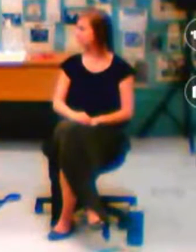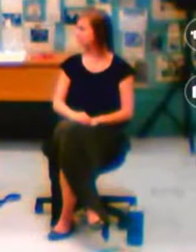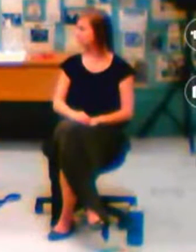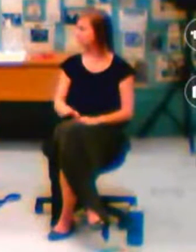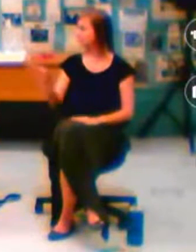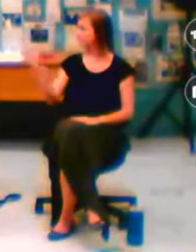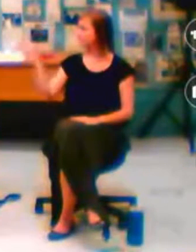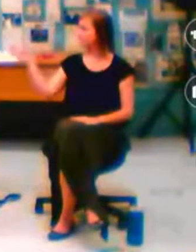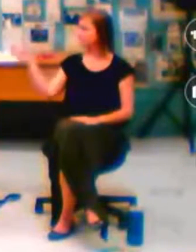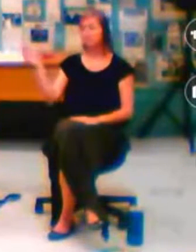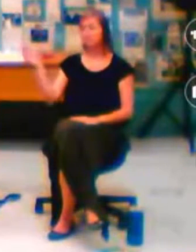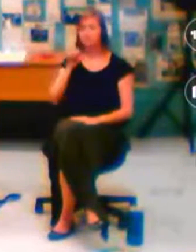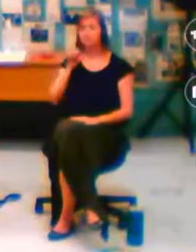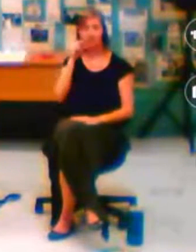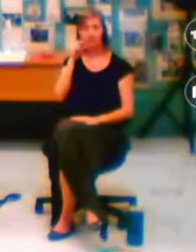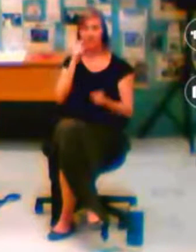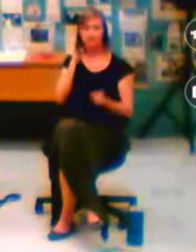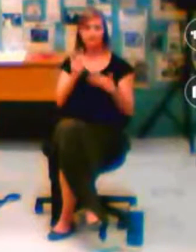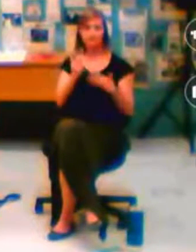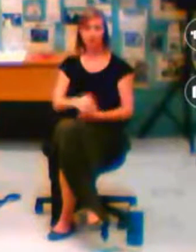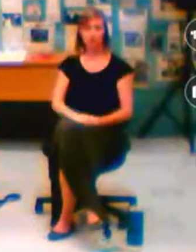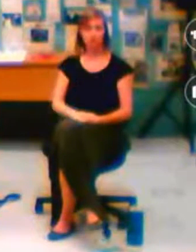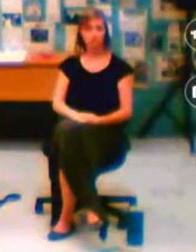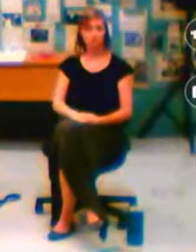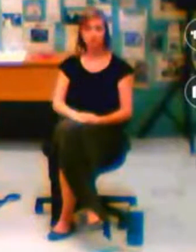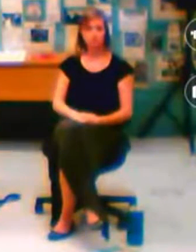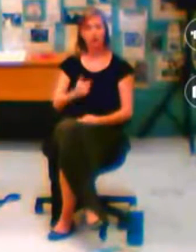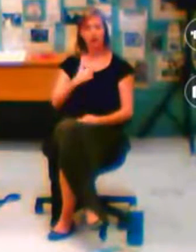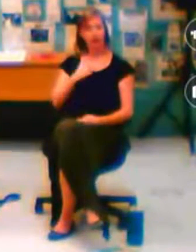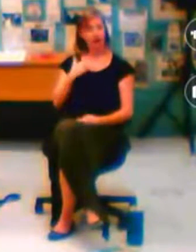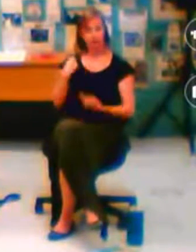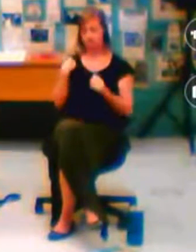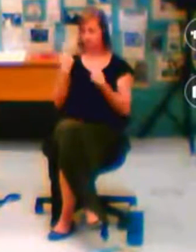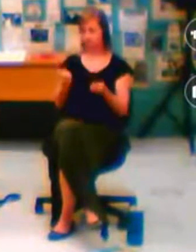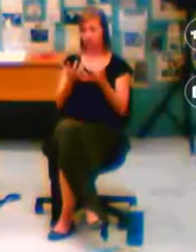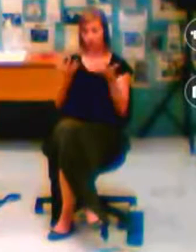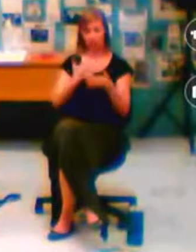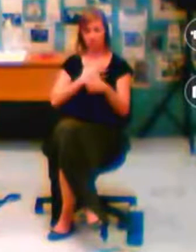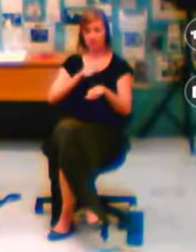Care, but it's not anywhere in the amendment.